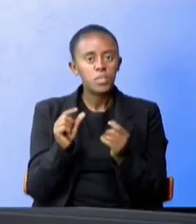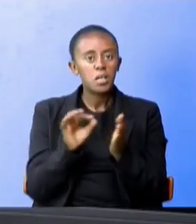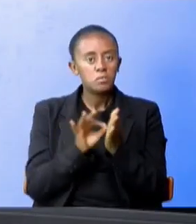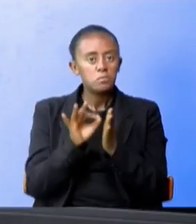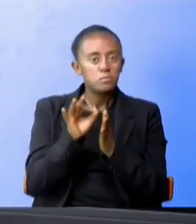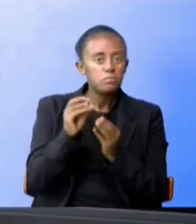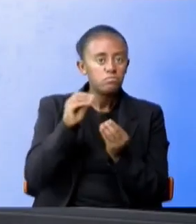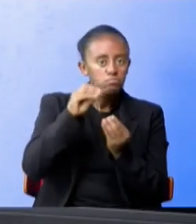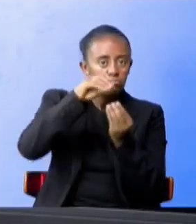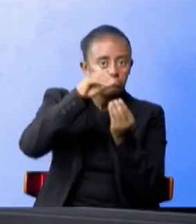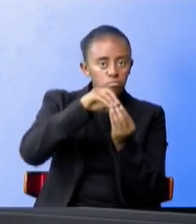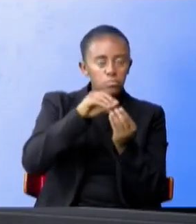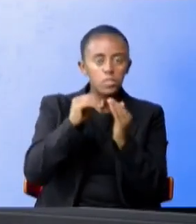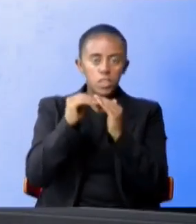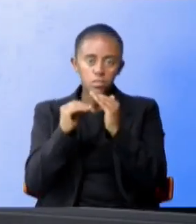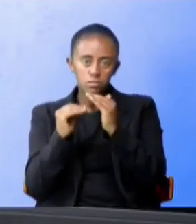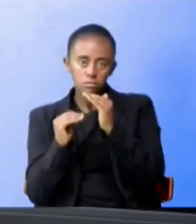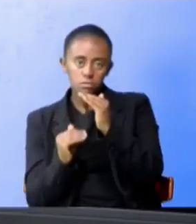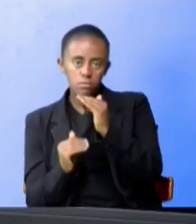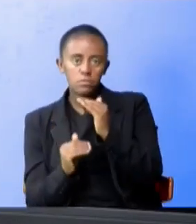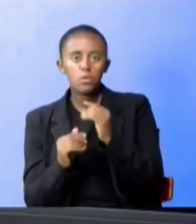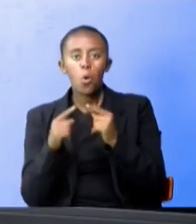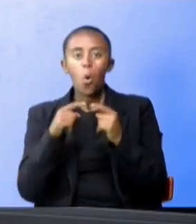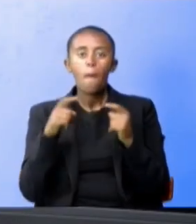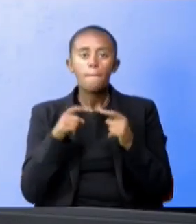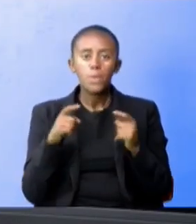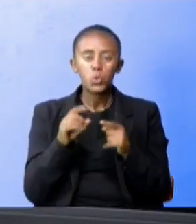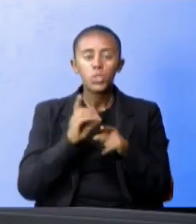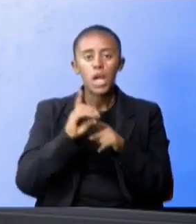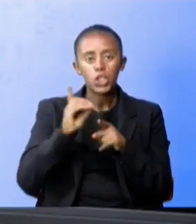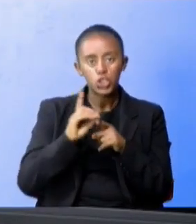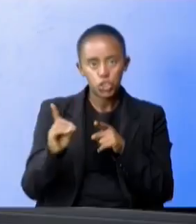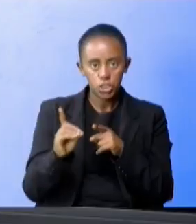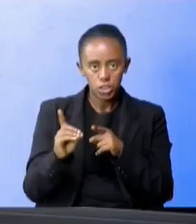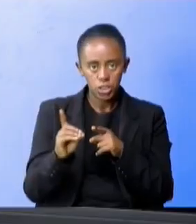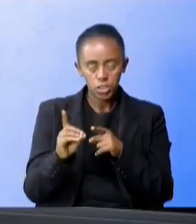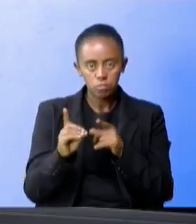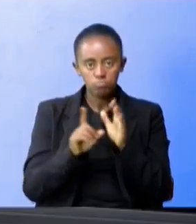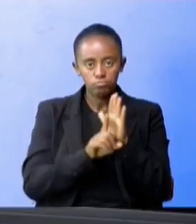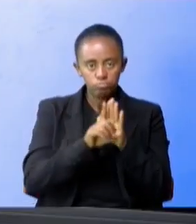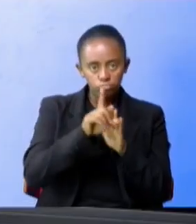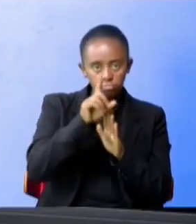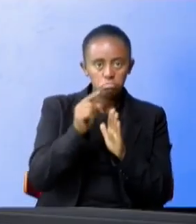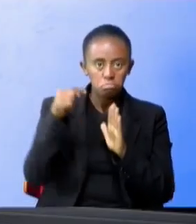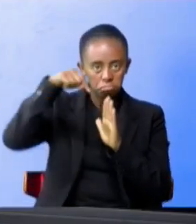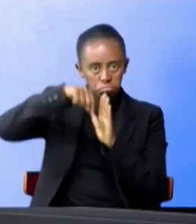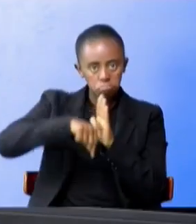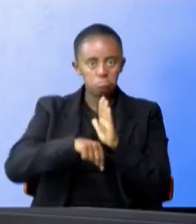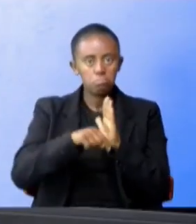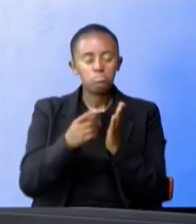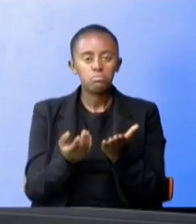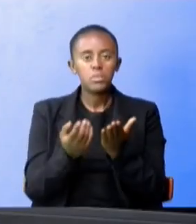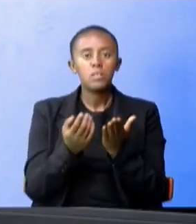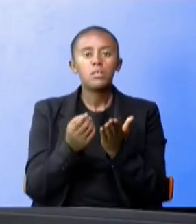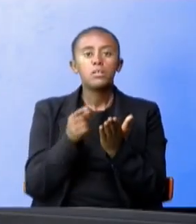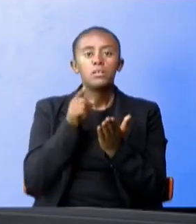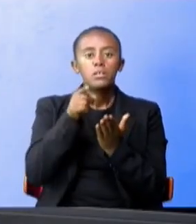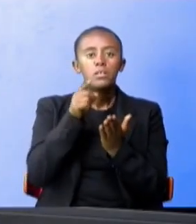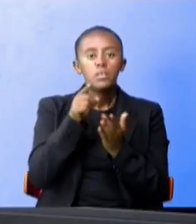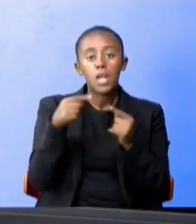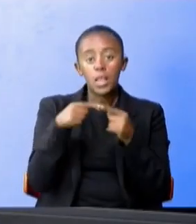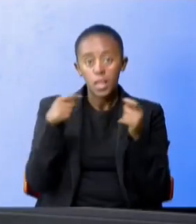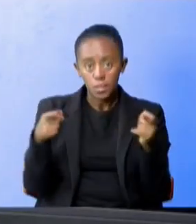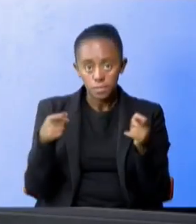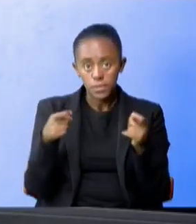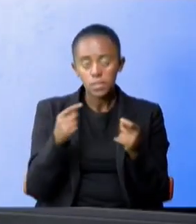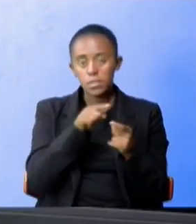ascend and descend, it's the opposite direction. So the direction here matters, even though they are antonyms